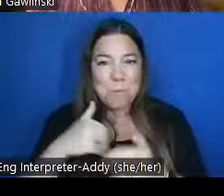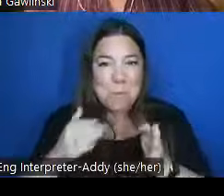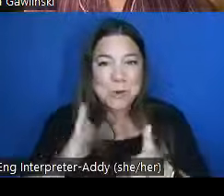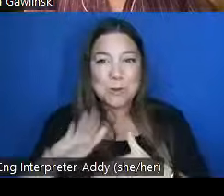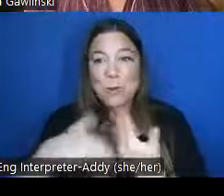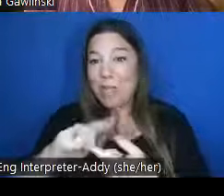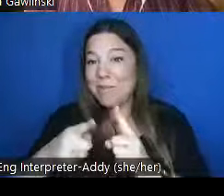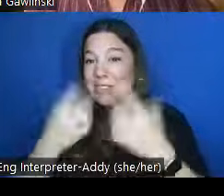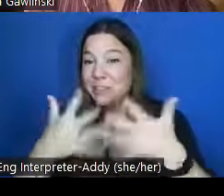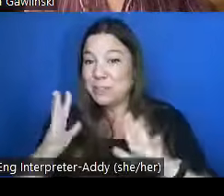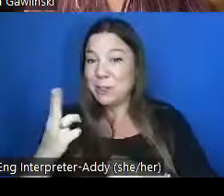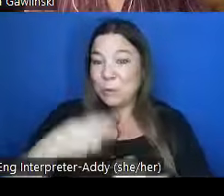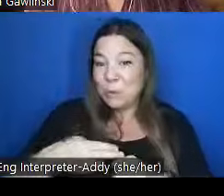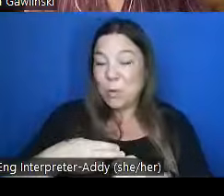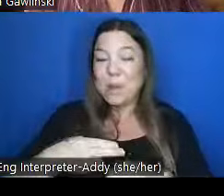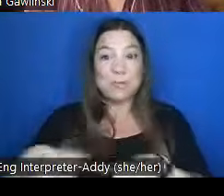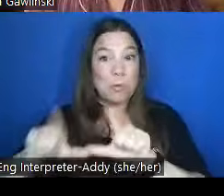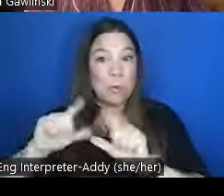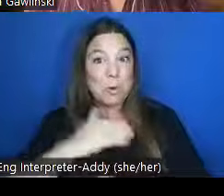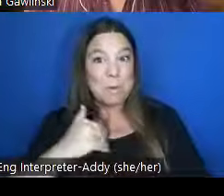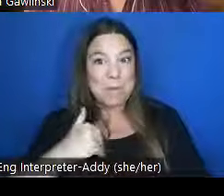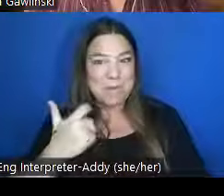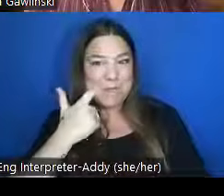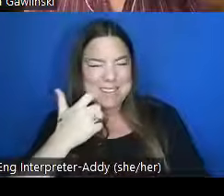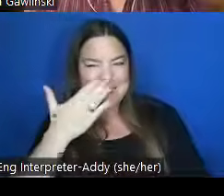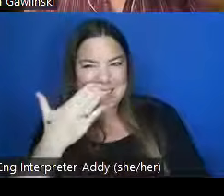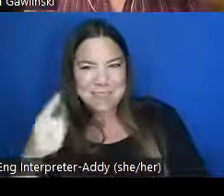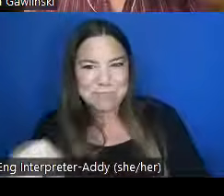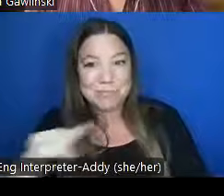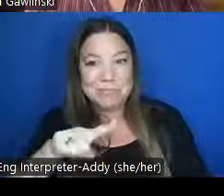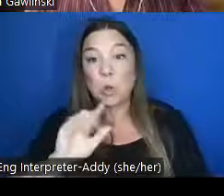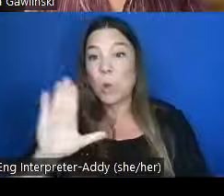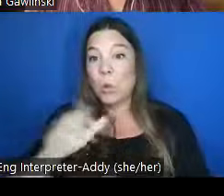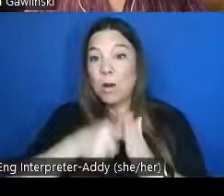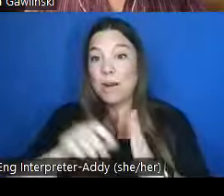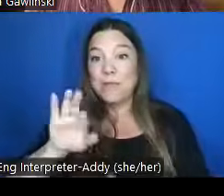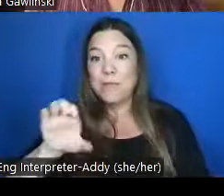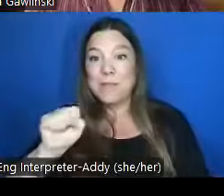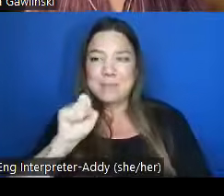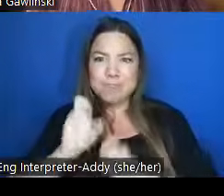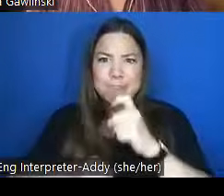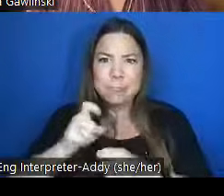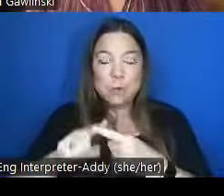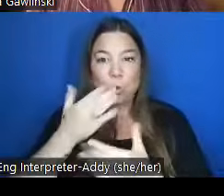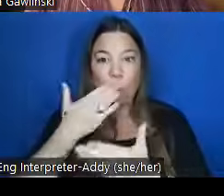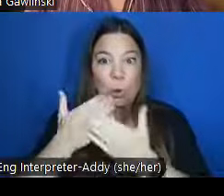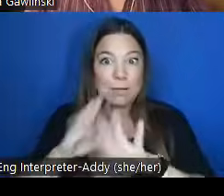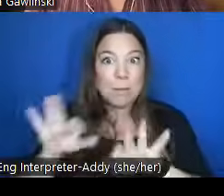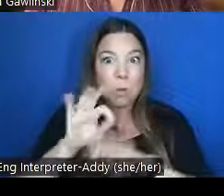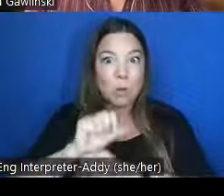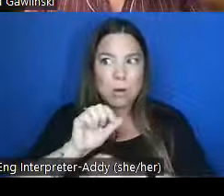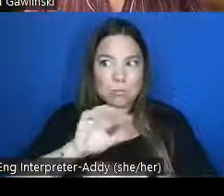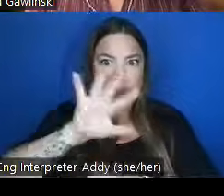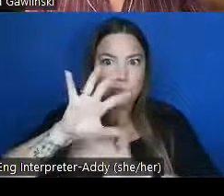either joined or renewed your membership recently. Your membership fees contribute to good and important work across the globe,